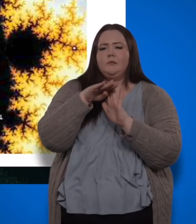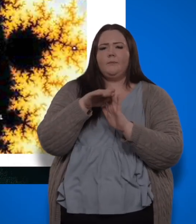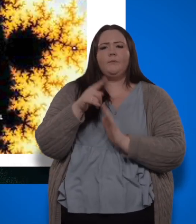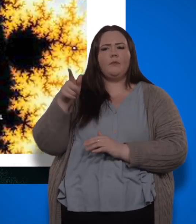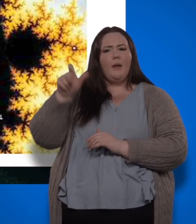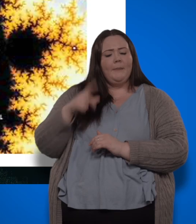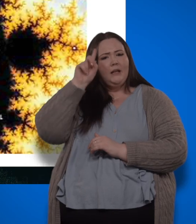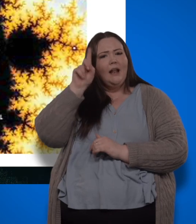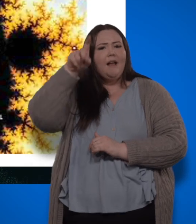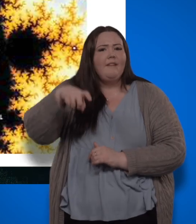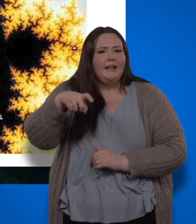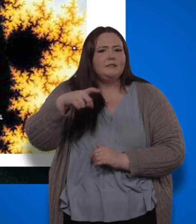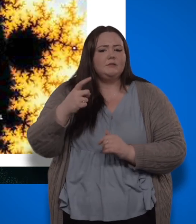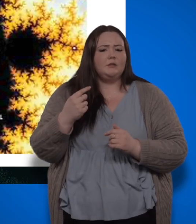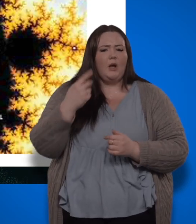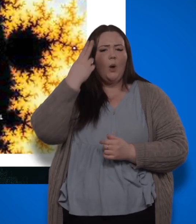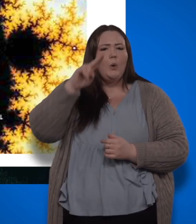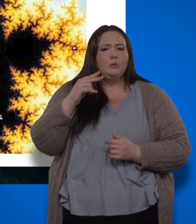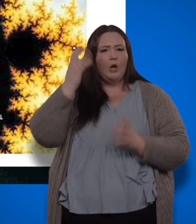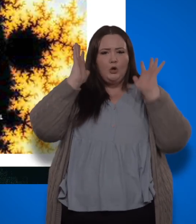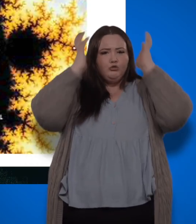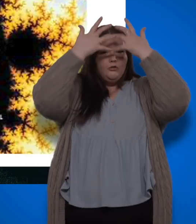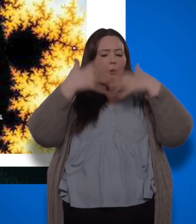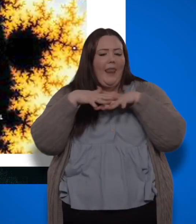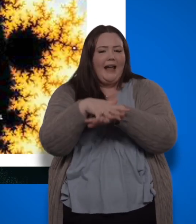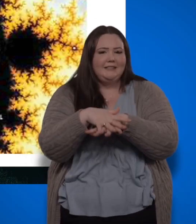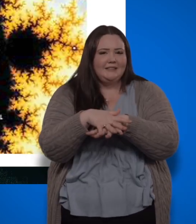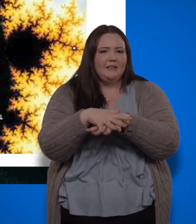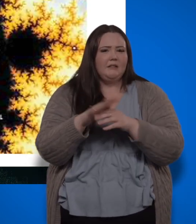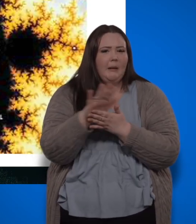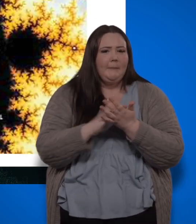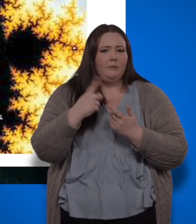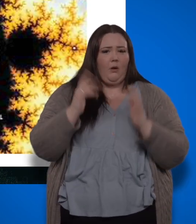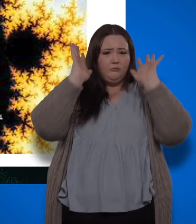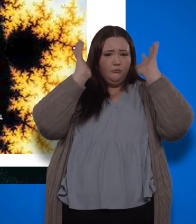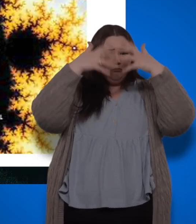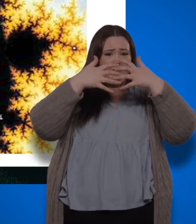this idea of what he called neural lace. And this is a fine network of